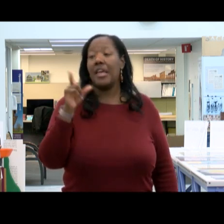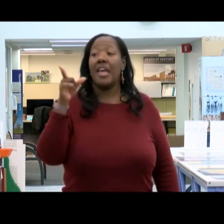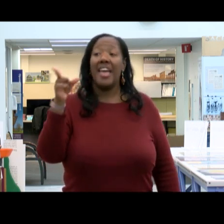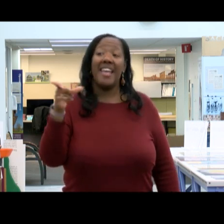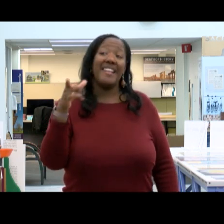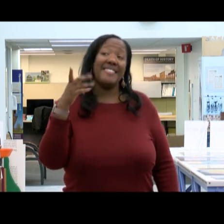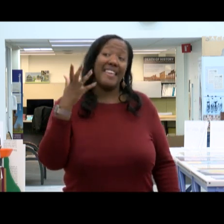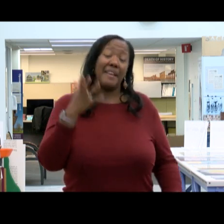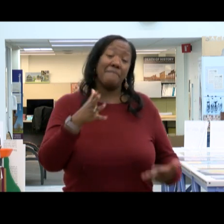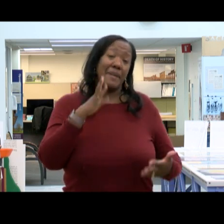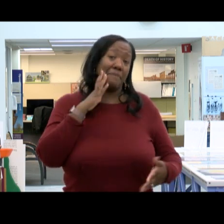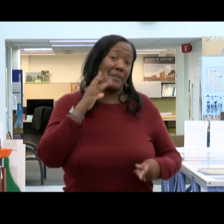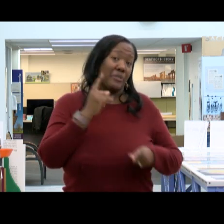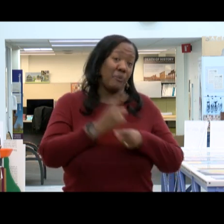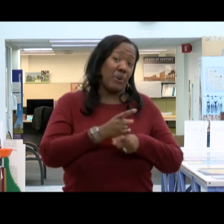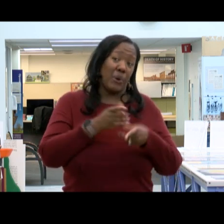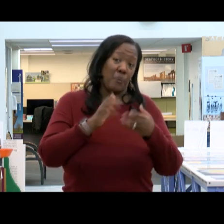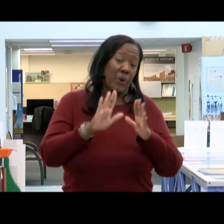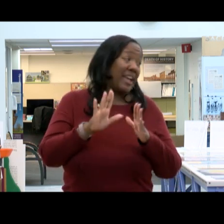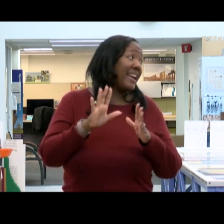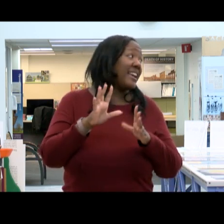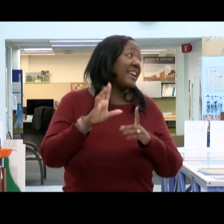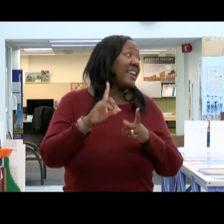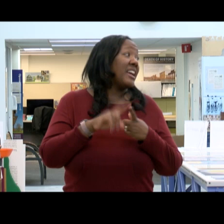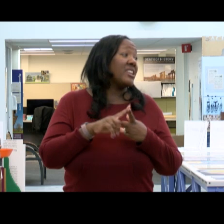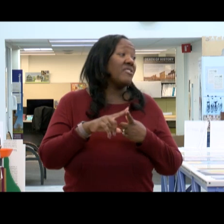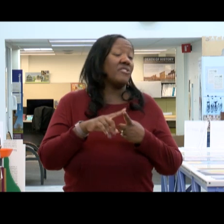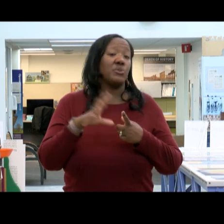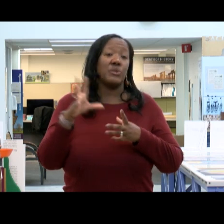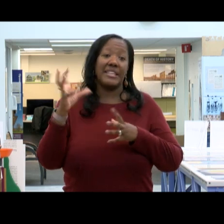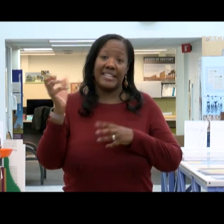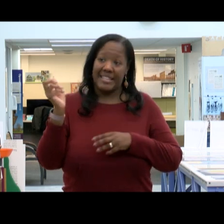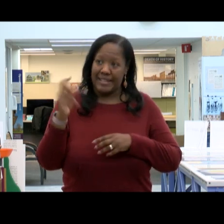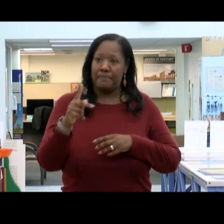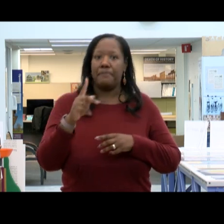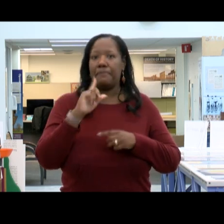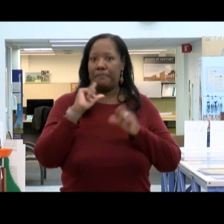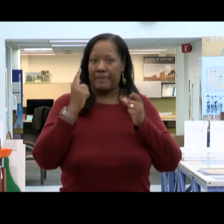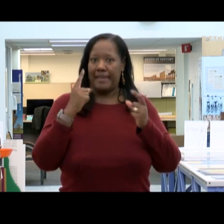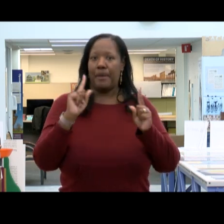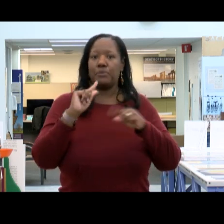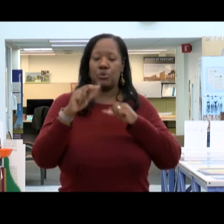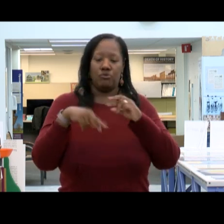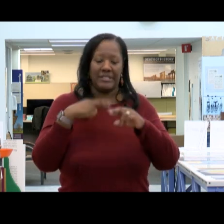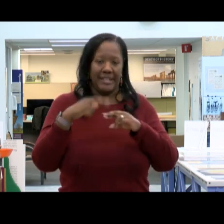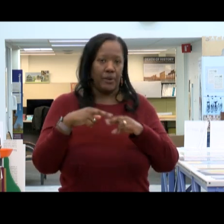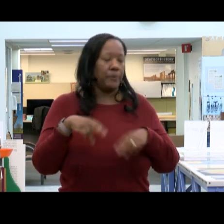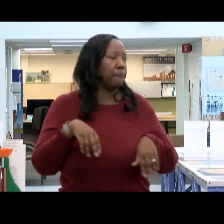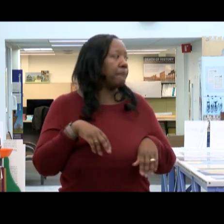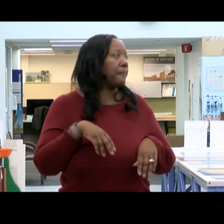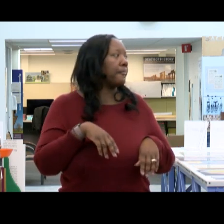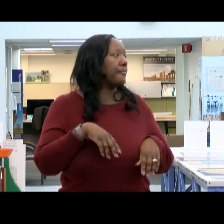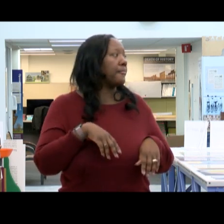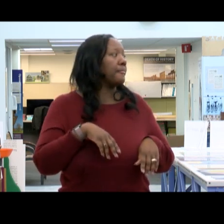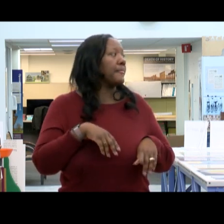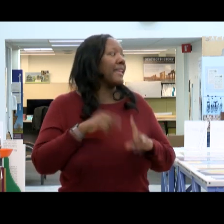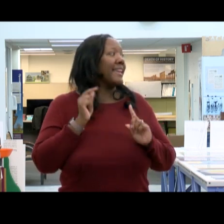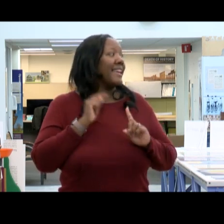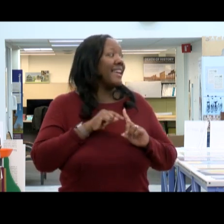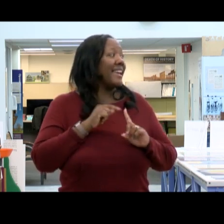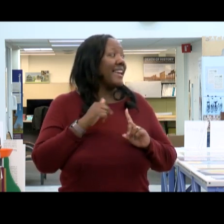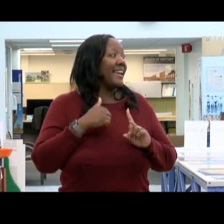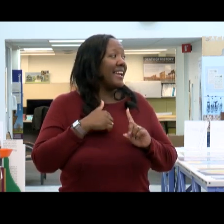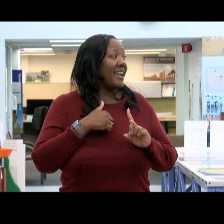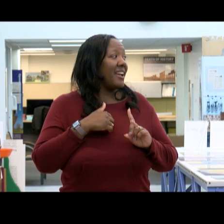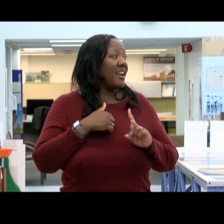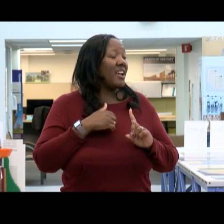the right stream to go back into recycled acrylic. Now, recycled acrylic is made up of the offcuts